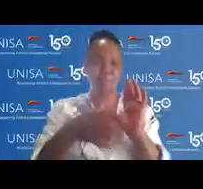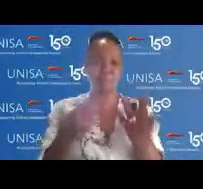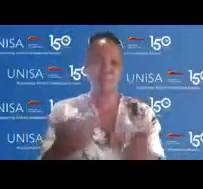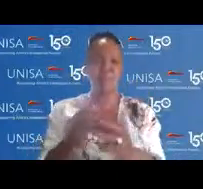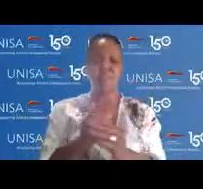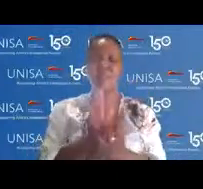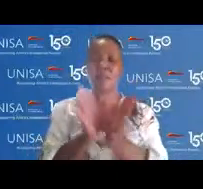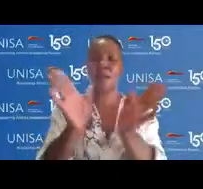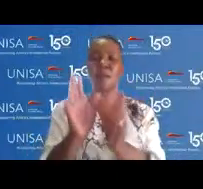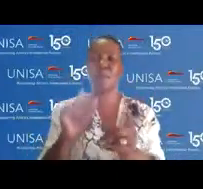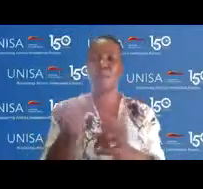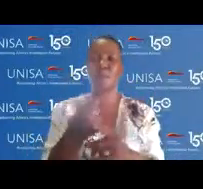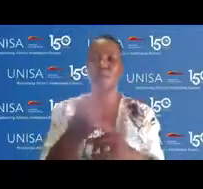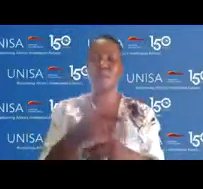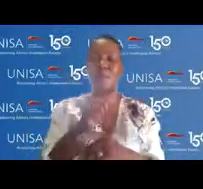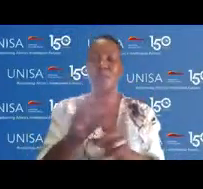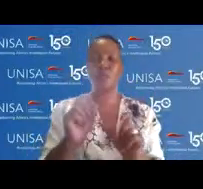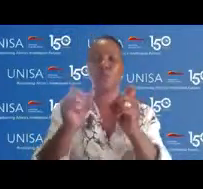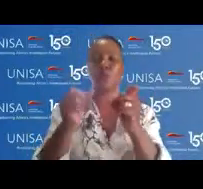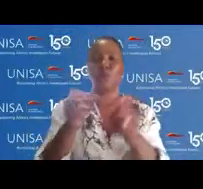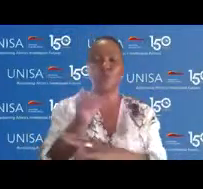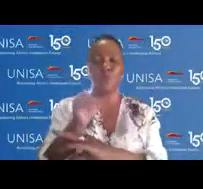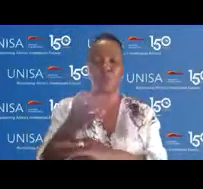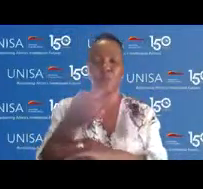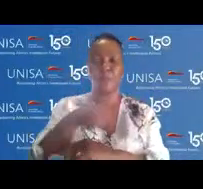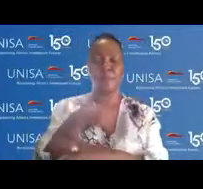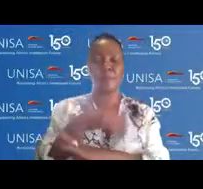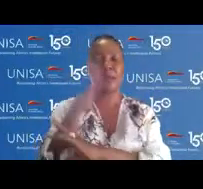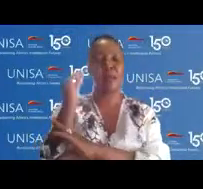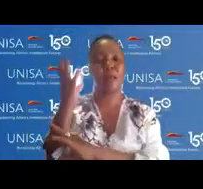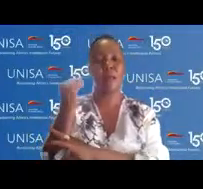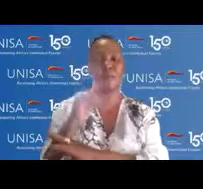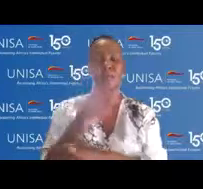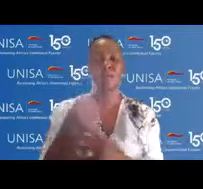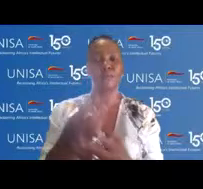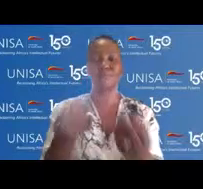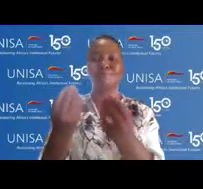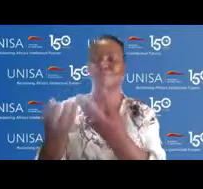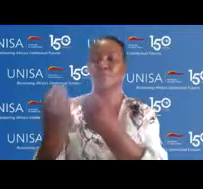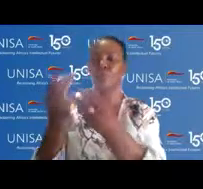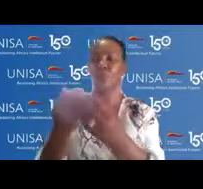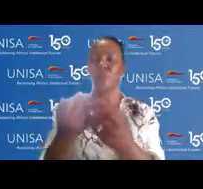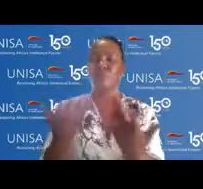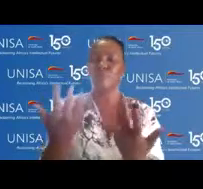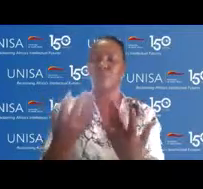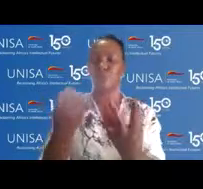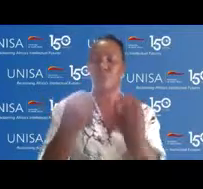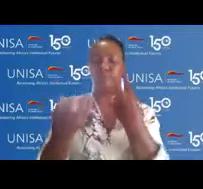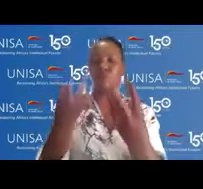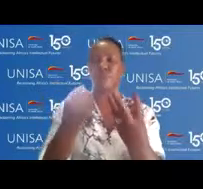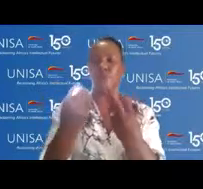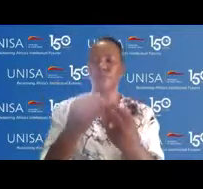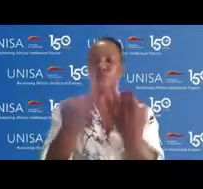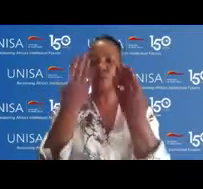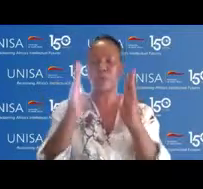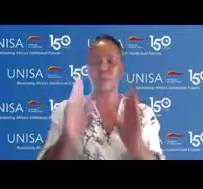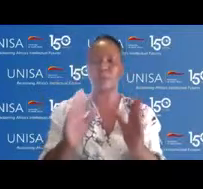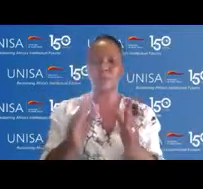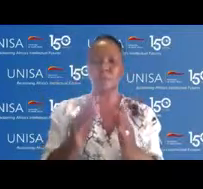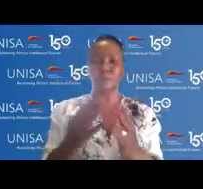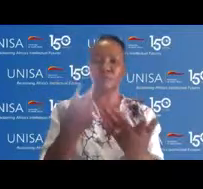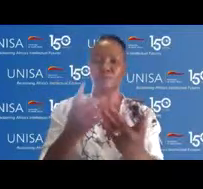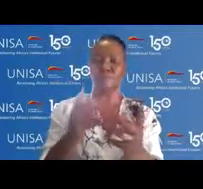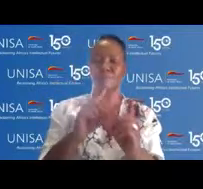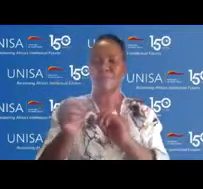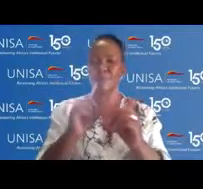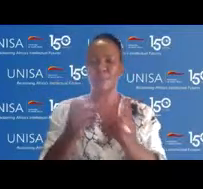very quickly as well. My experience has been, when I've got students asking, we quickly throw it over, and so yeah,